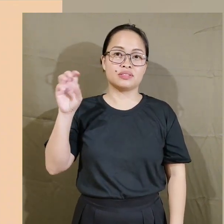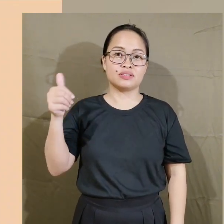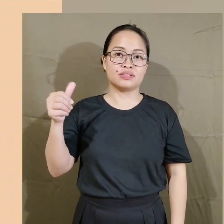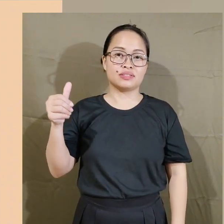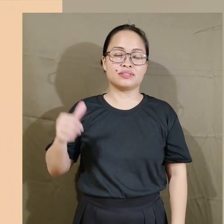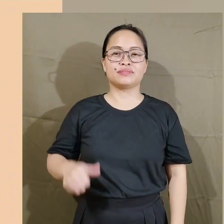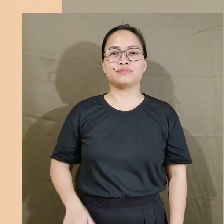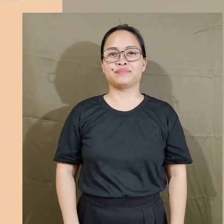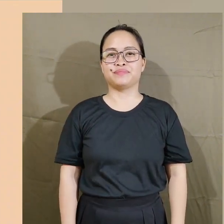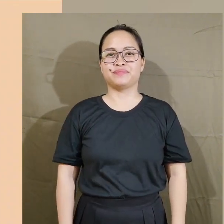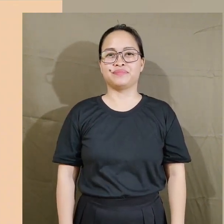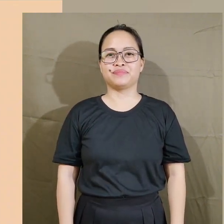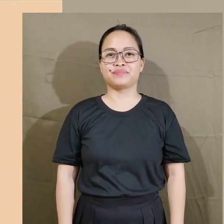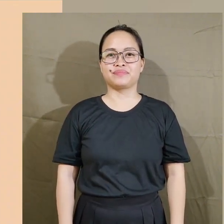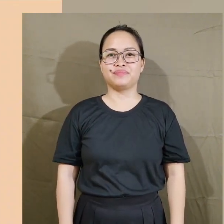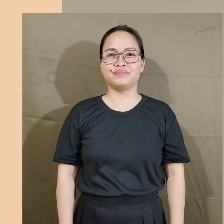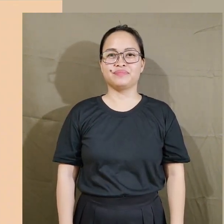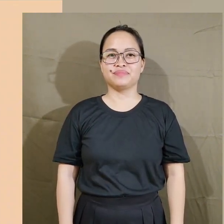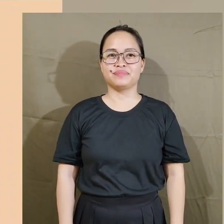and 610.